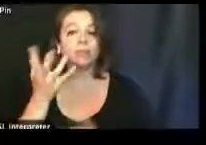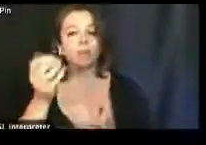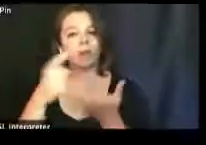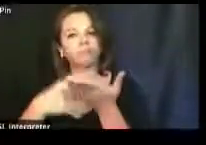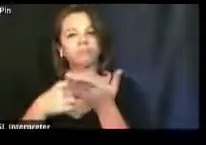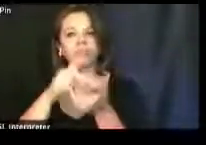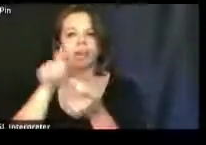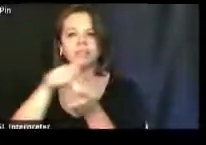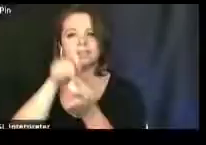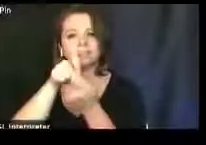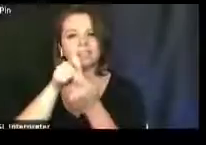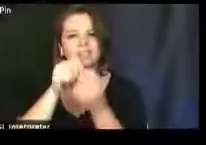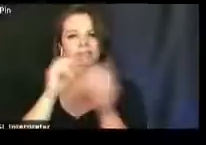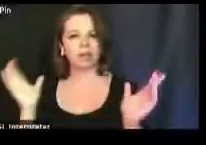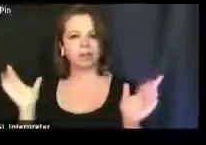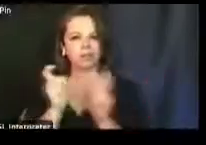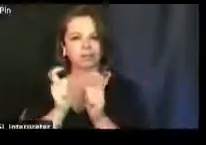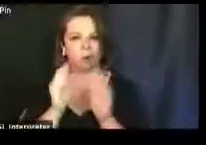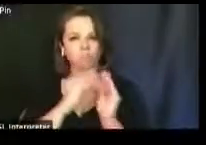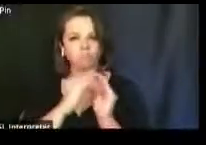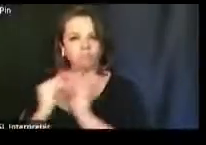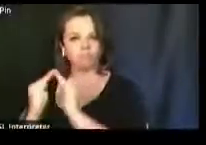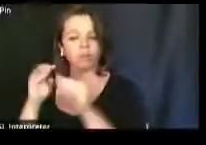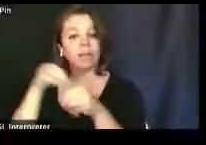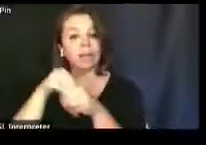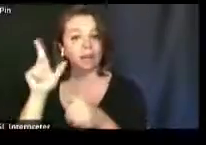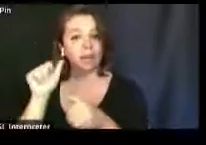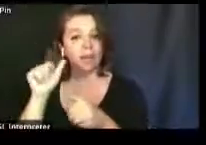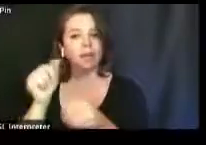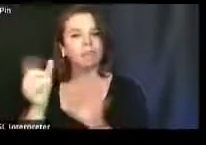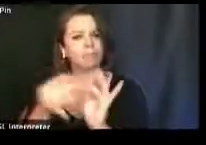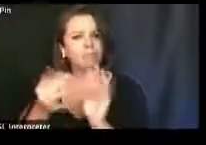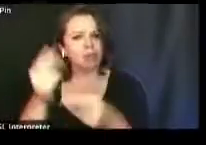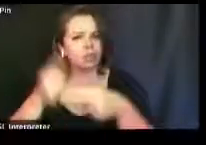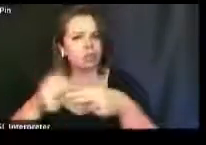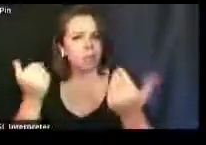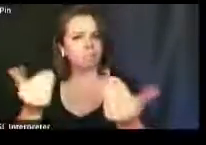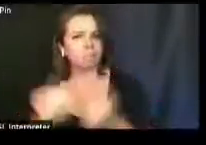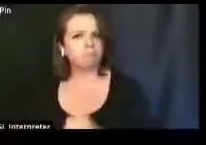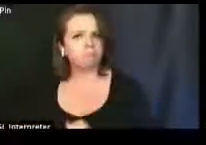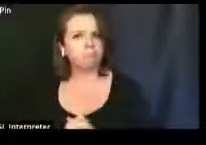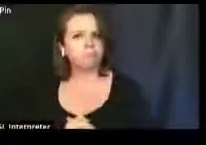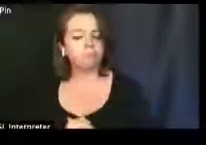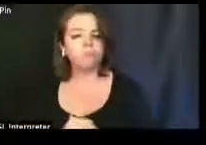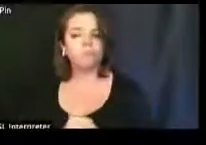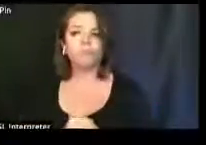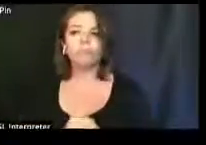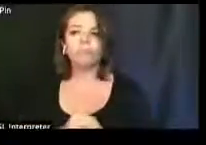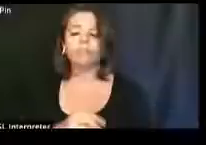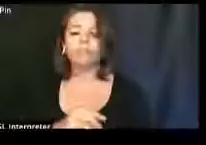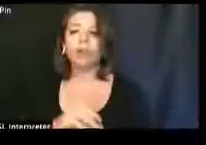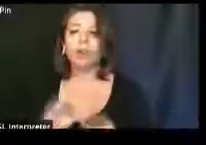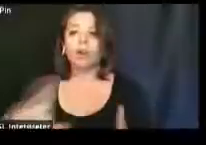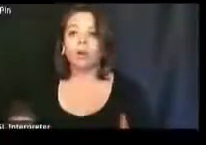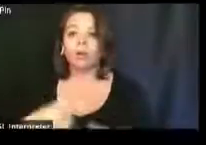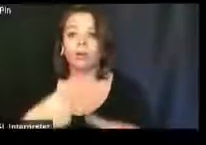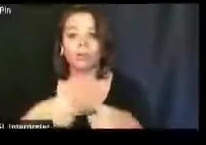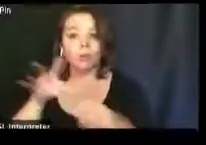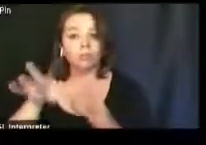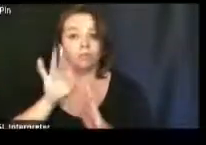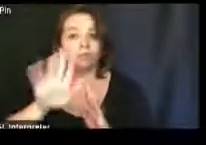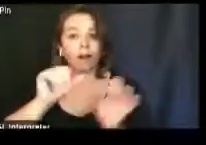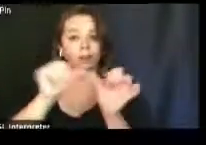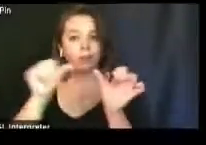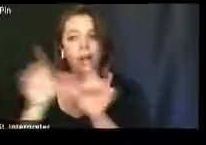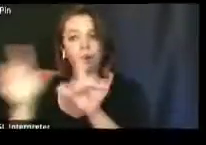neighborhood of Los Angeles, please mention it by name. Once we are able to locate your area, your